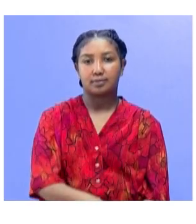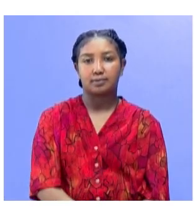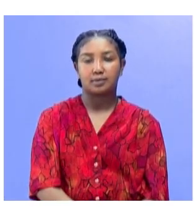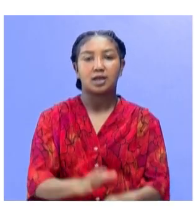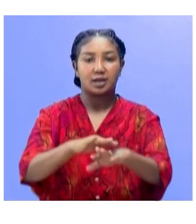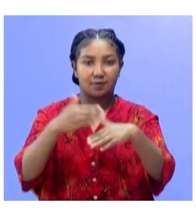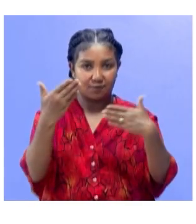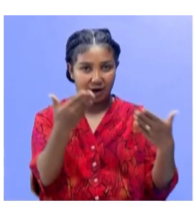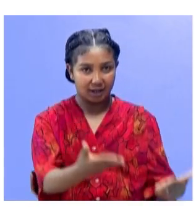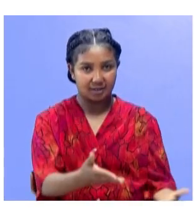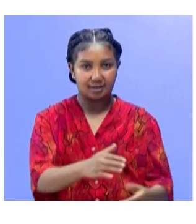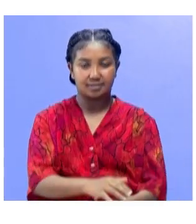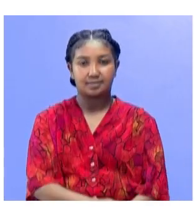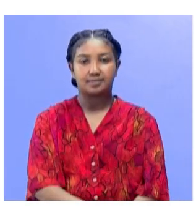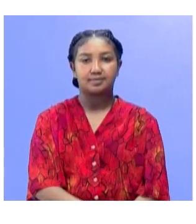invite